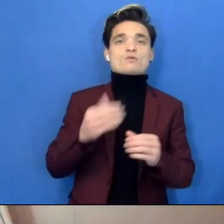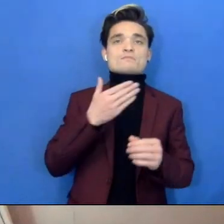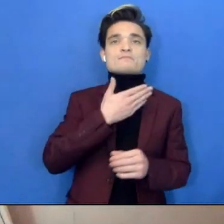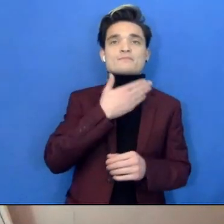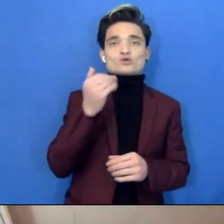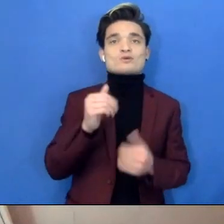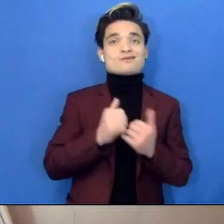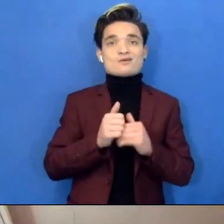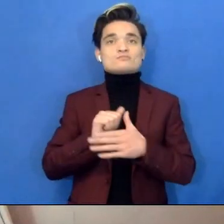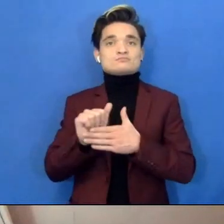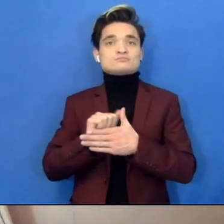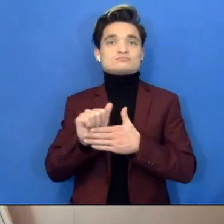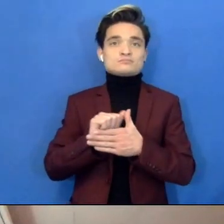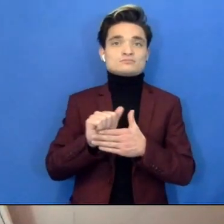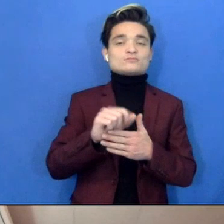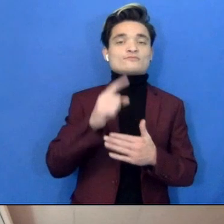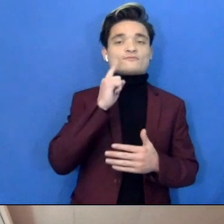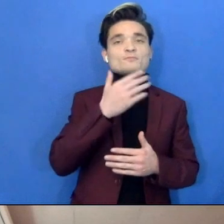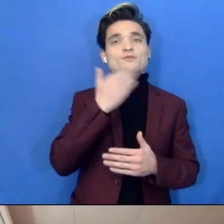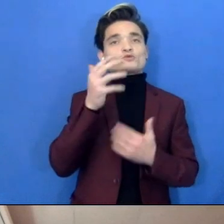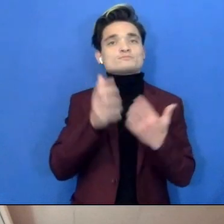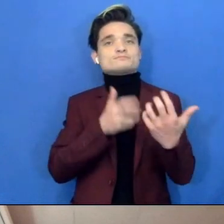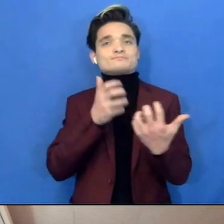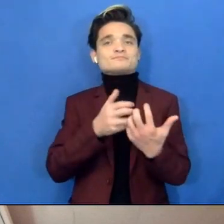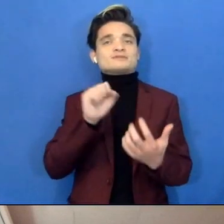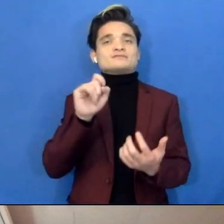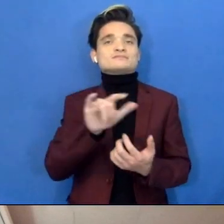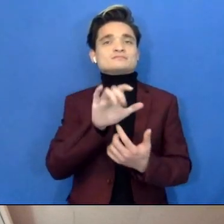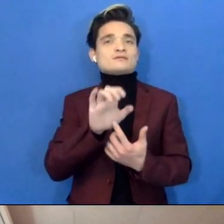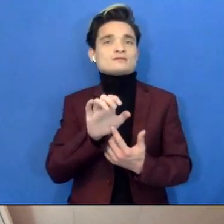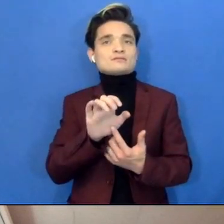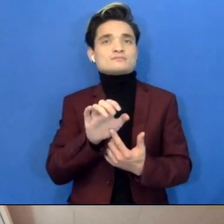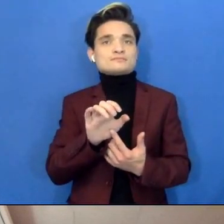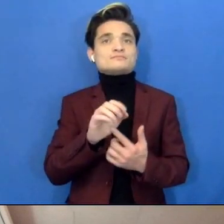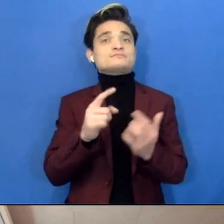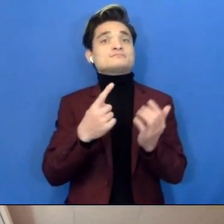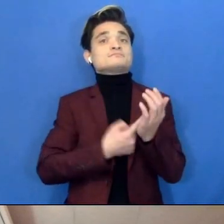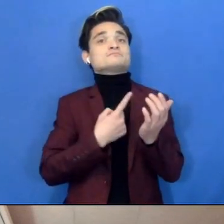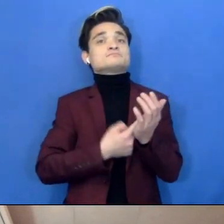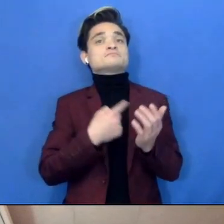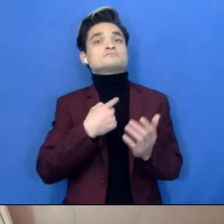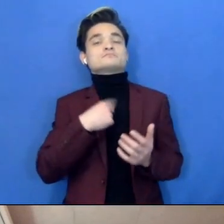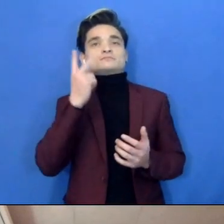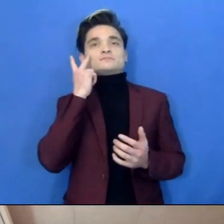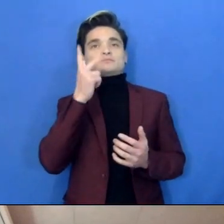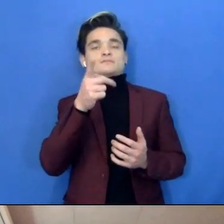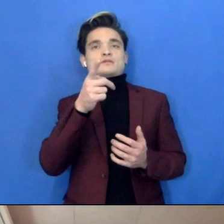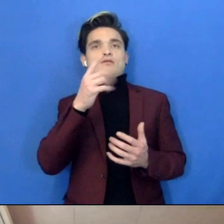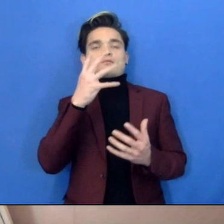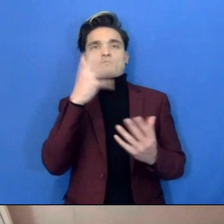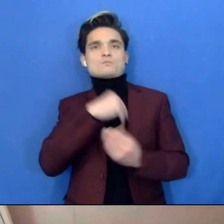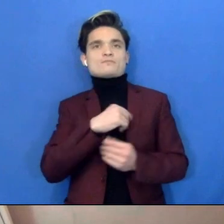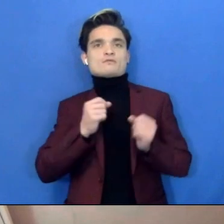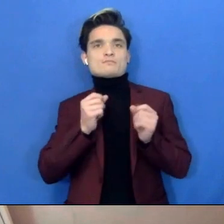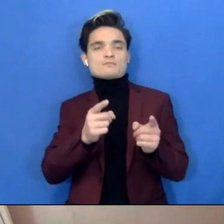But also, I sometimes when I see very sharp impro that looks like a set piece, I miss the